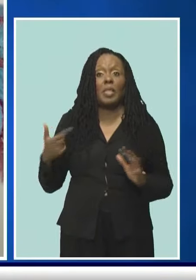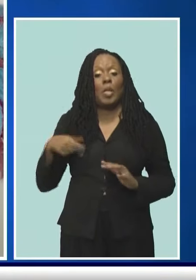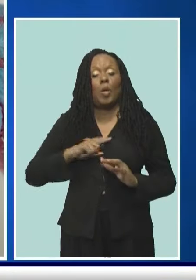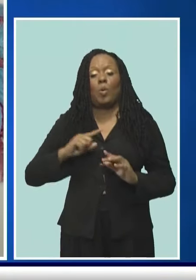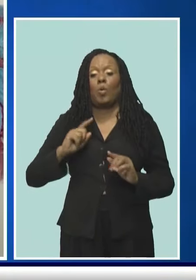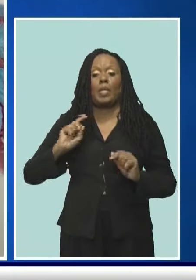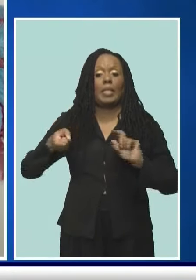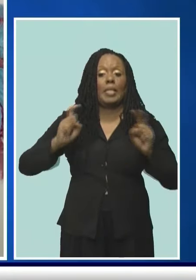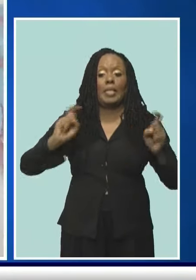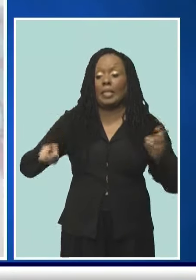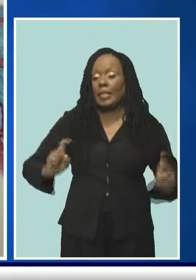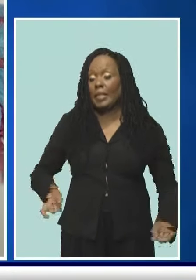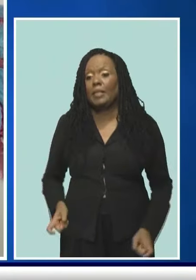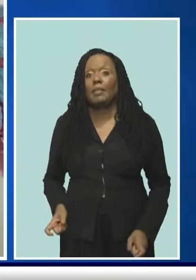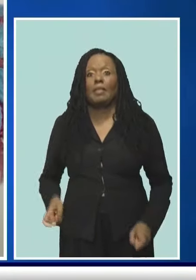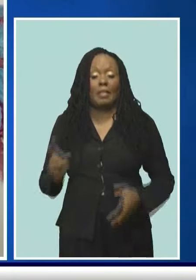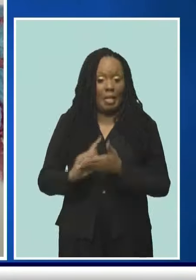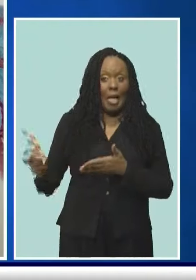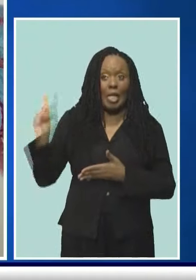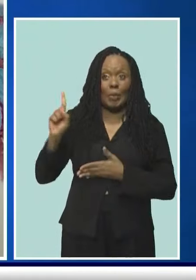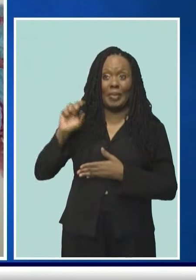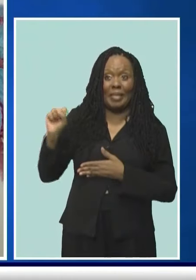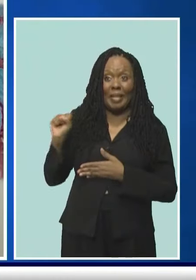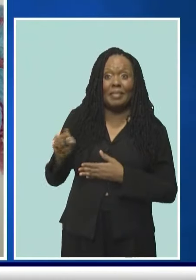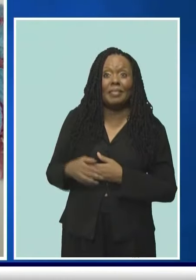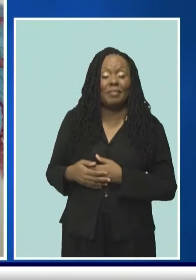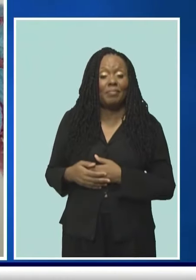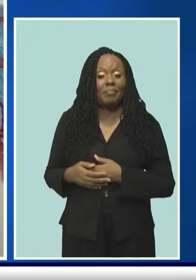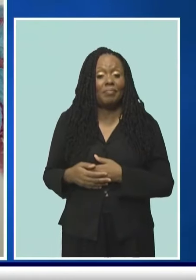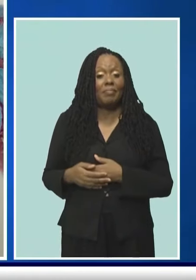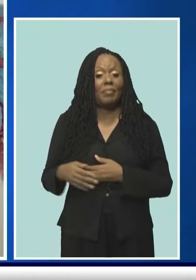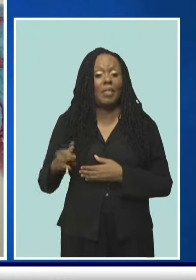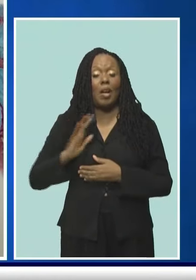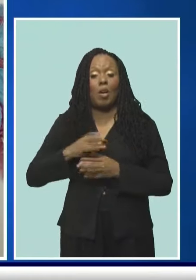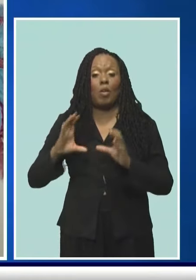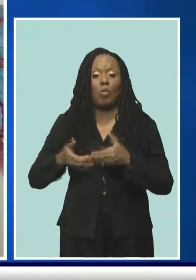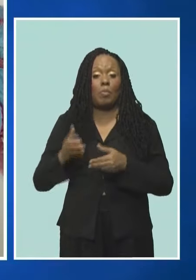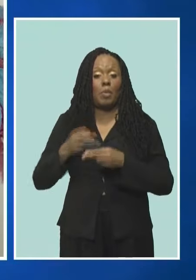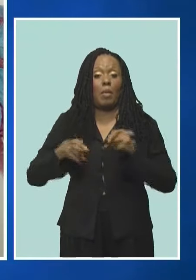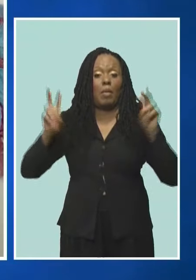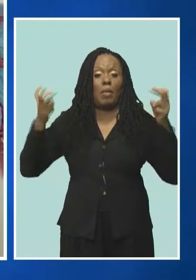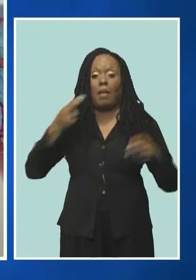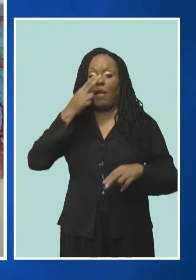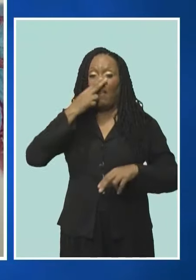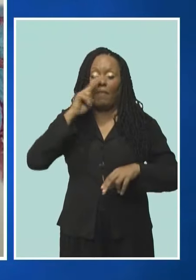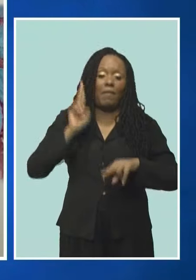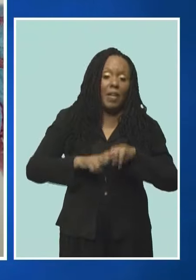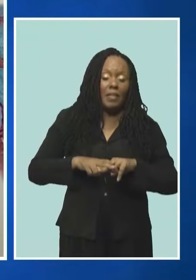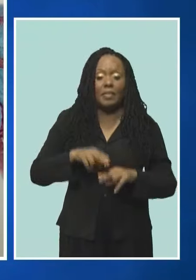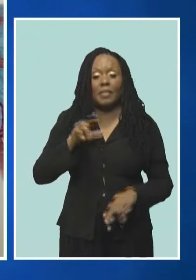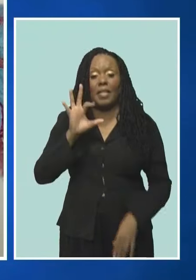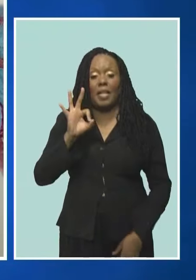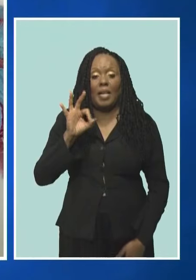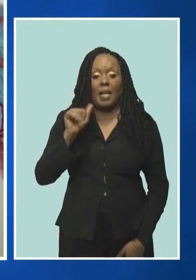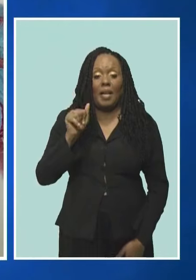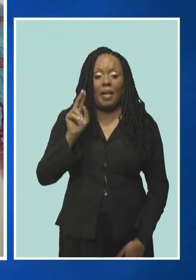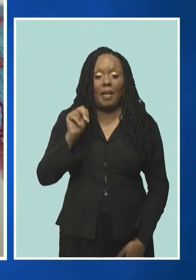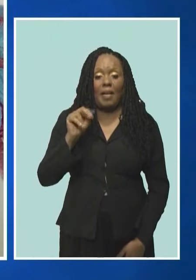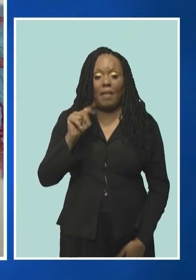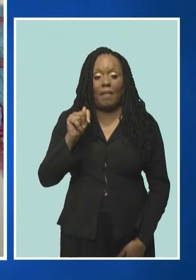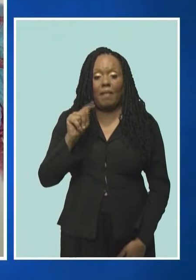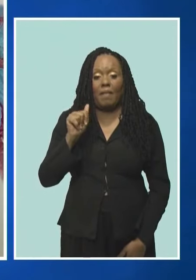getting ready for Saturday coming. The concept for the band this year is called Fun and Fantasy, where we're going to put an element of fairy tale and just simple